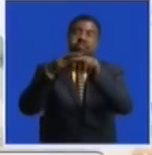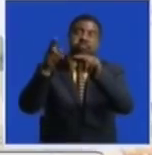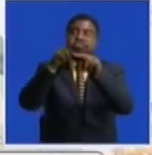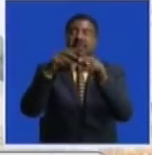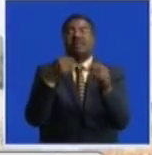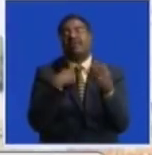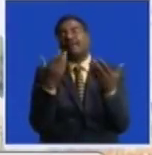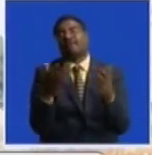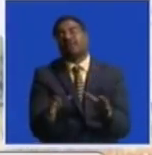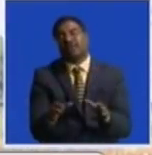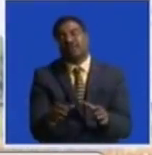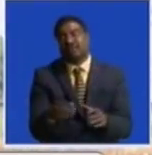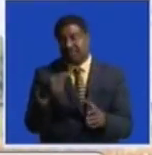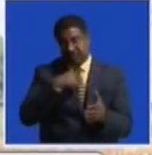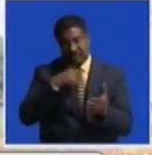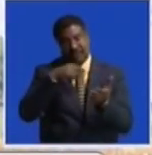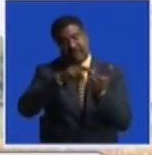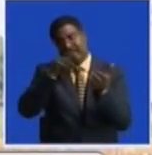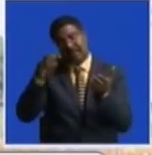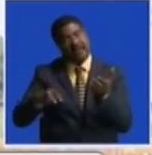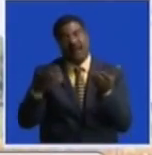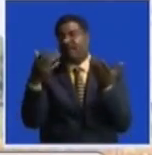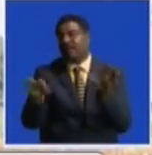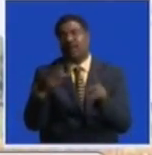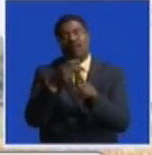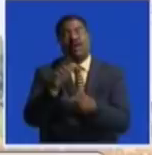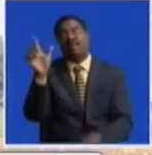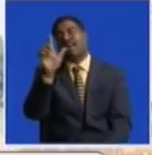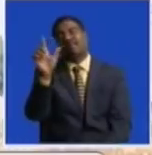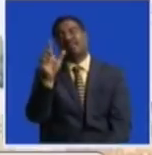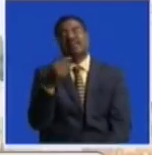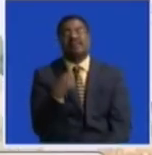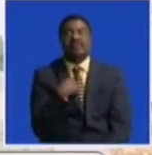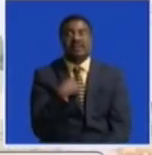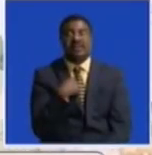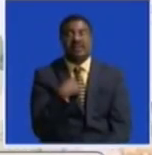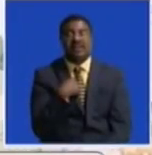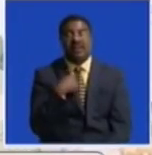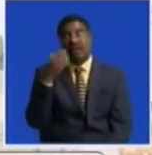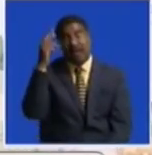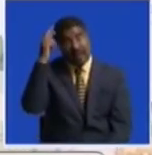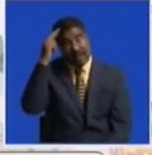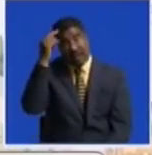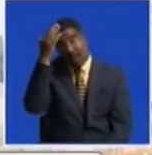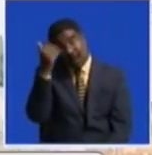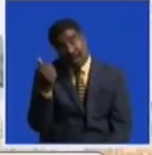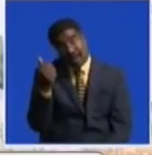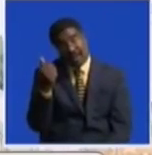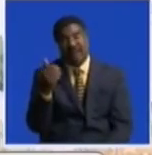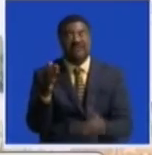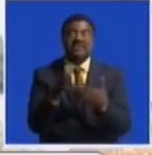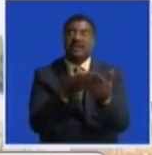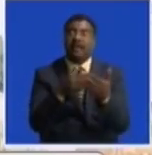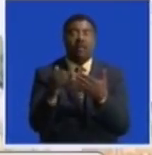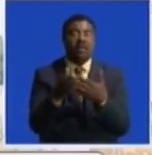to resign from my mother party, MMD. The reason is very simple.